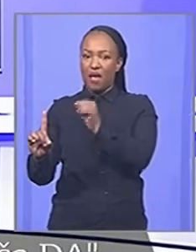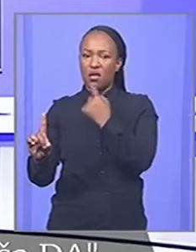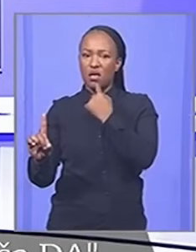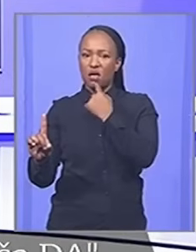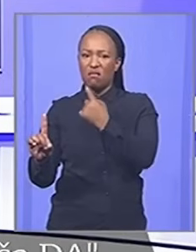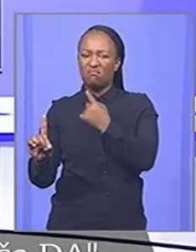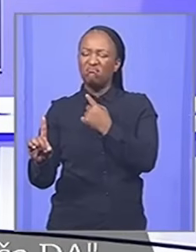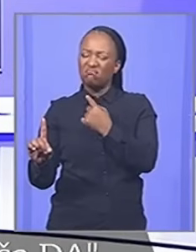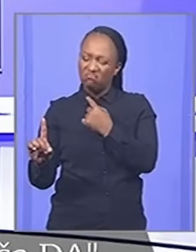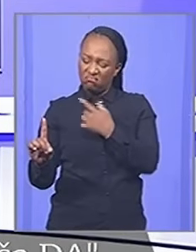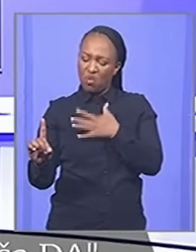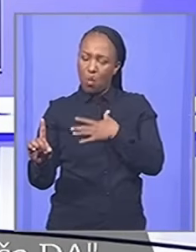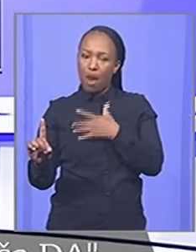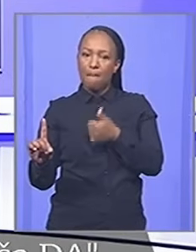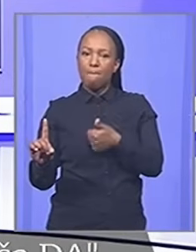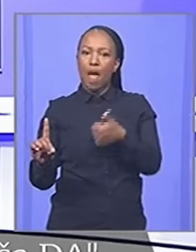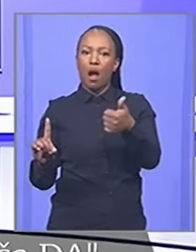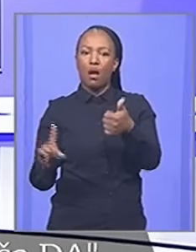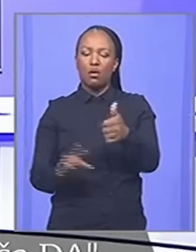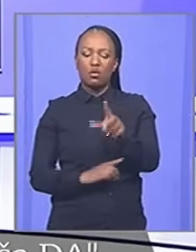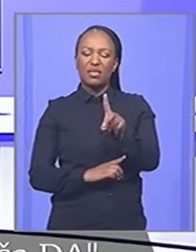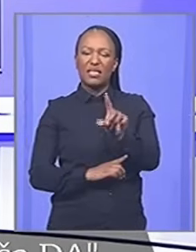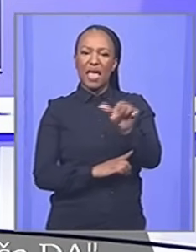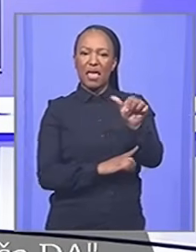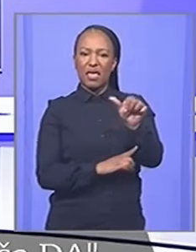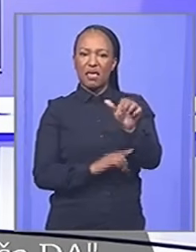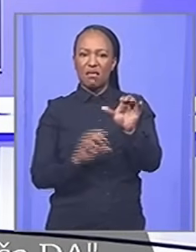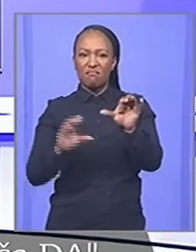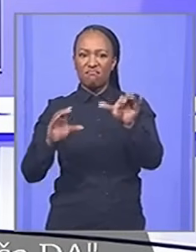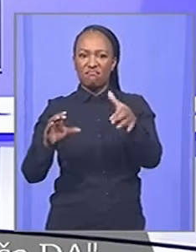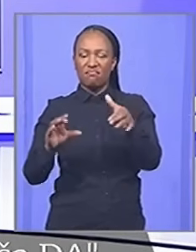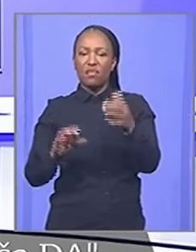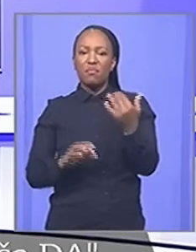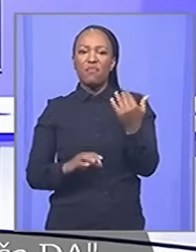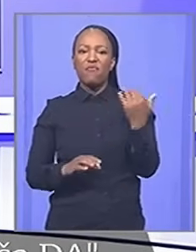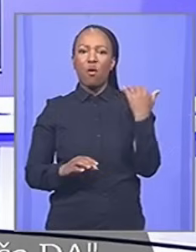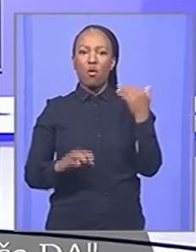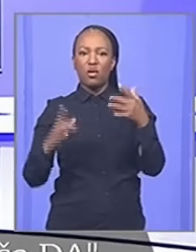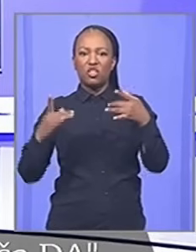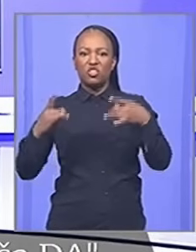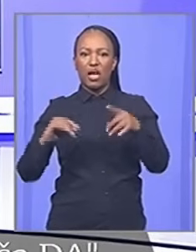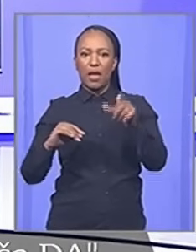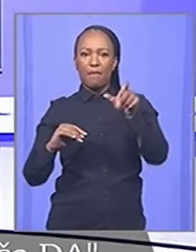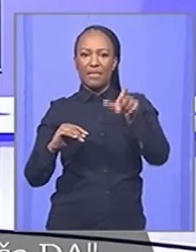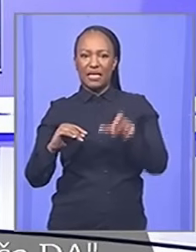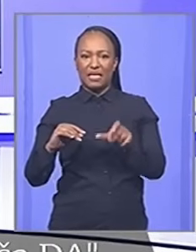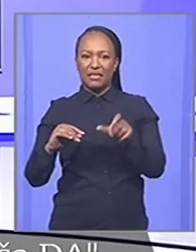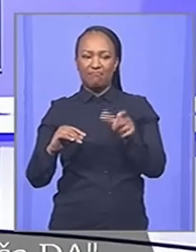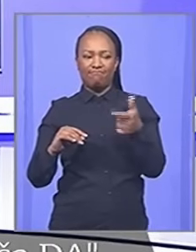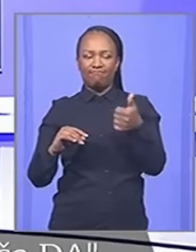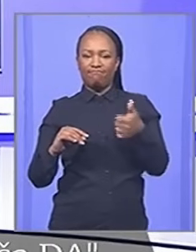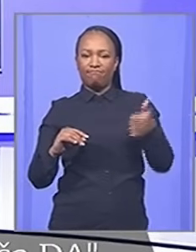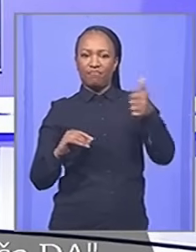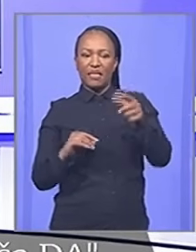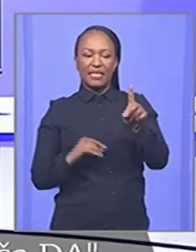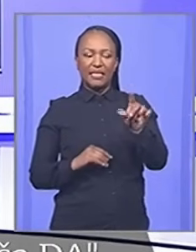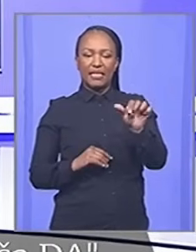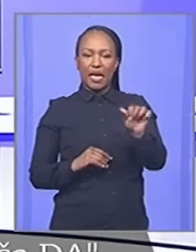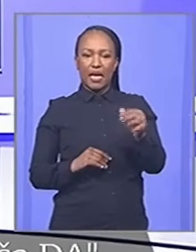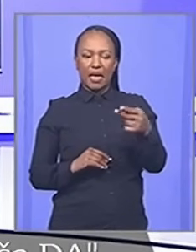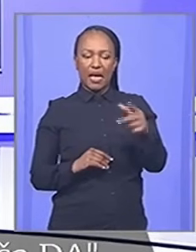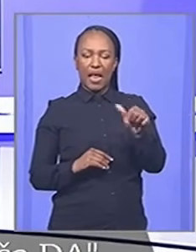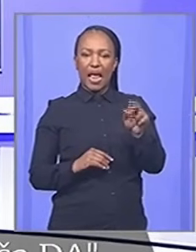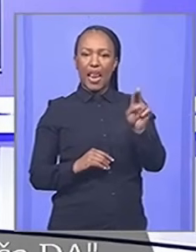Alliance ge a ikarabela go dipolelo tša malobanyana moo tšeo di boletšego ke modulasetulo wa komiti phetiši wa DA Helen